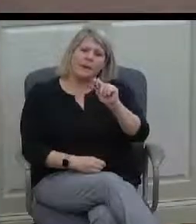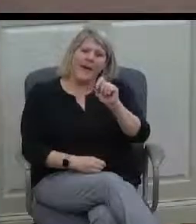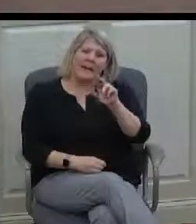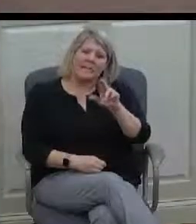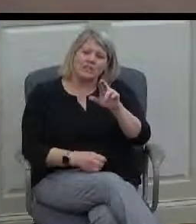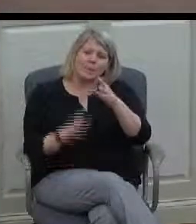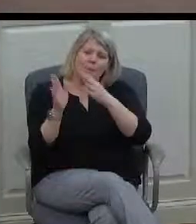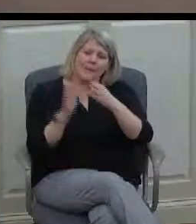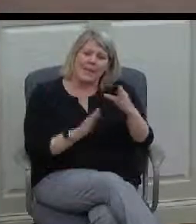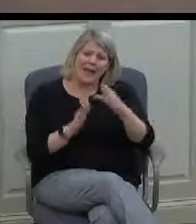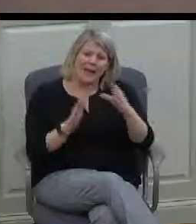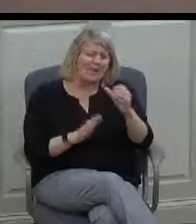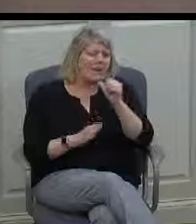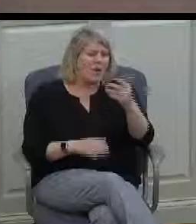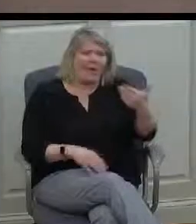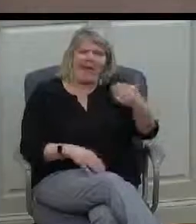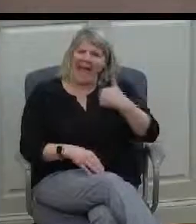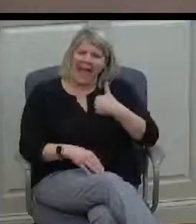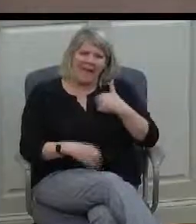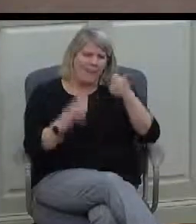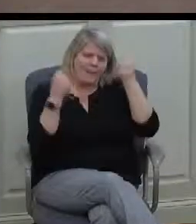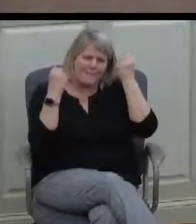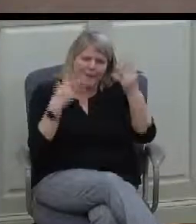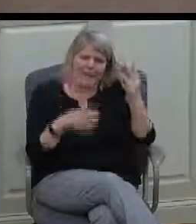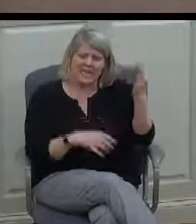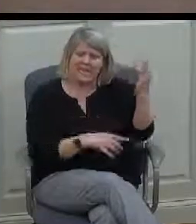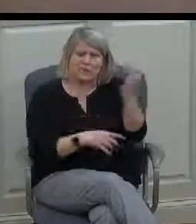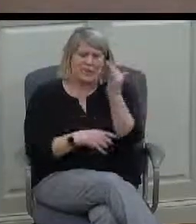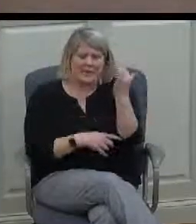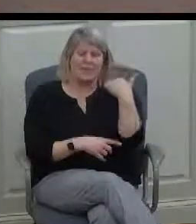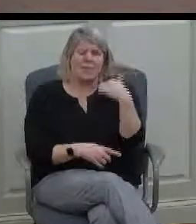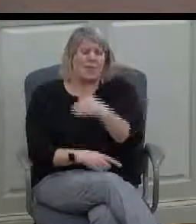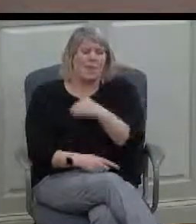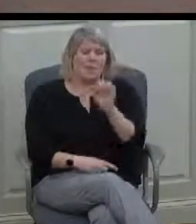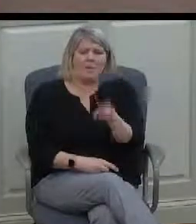canopy downtown. You really only see it in the blocks that we're talking